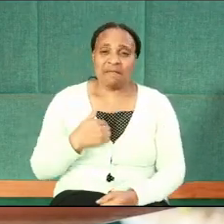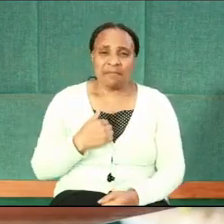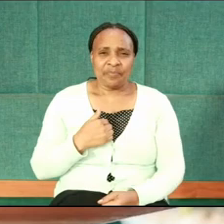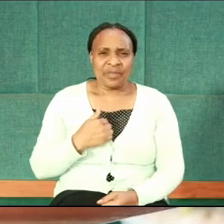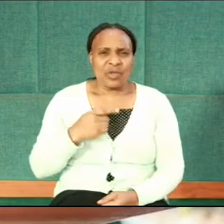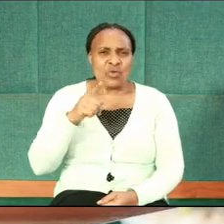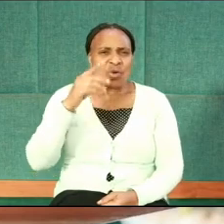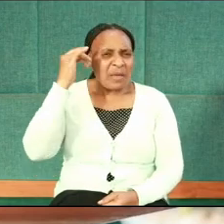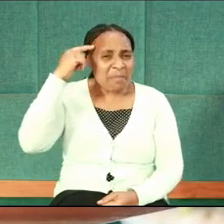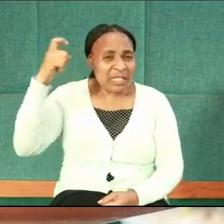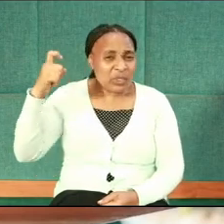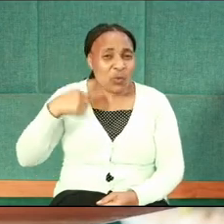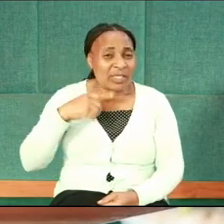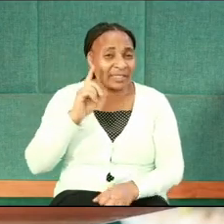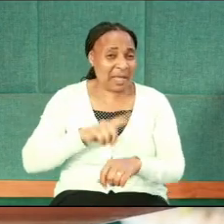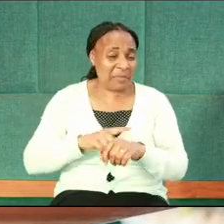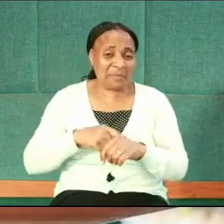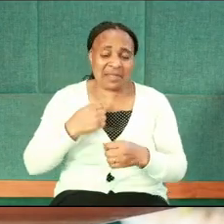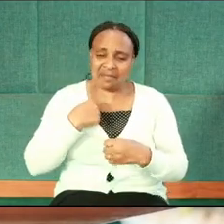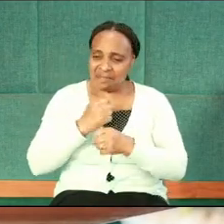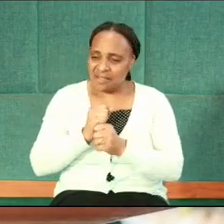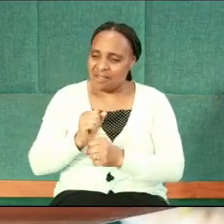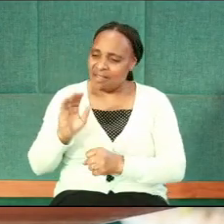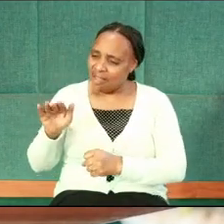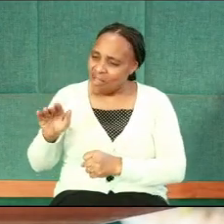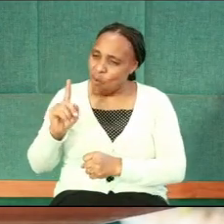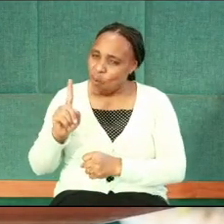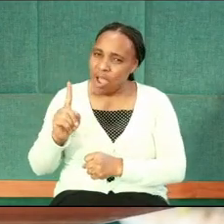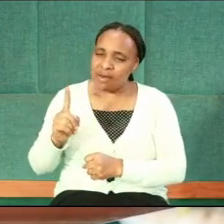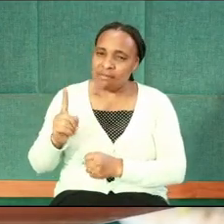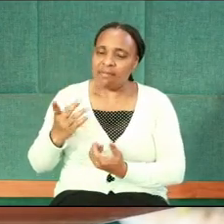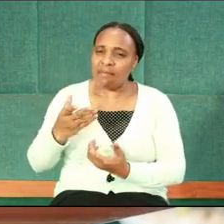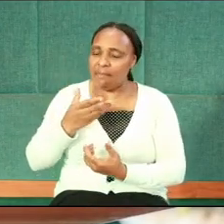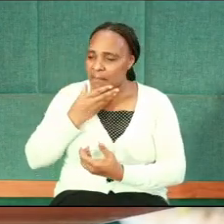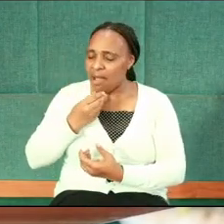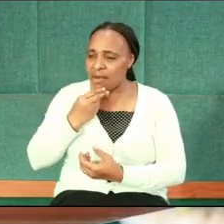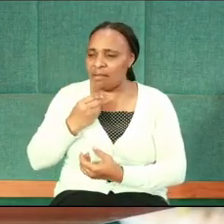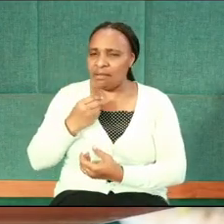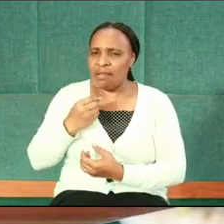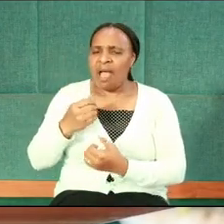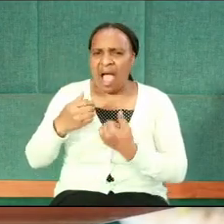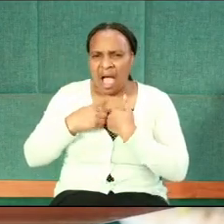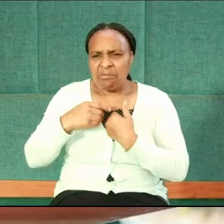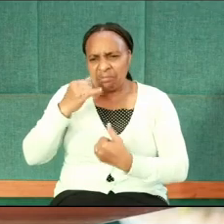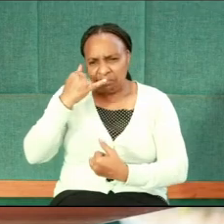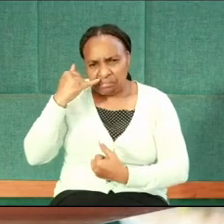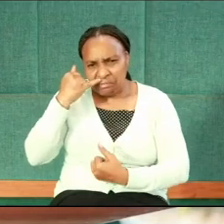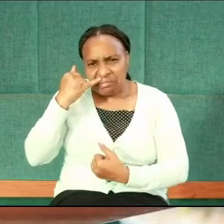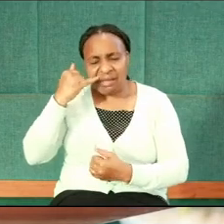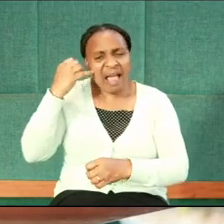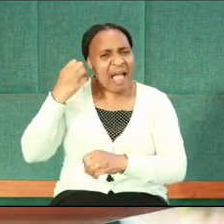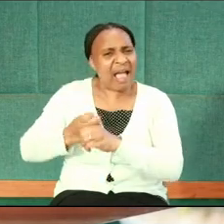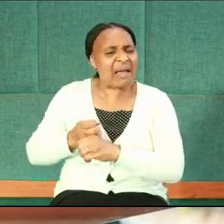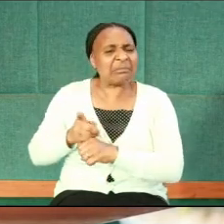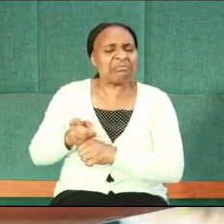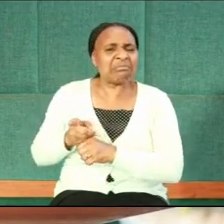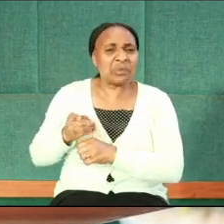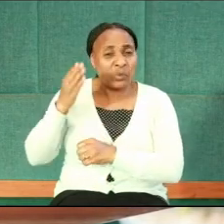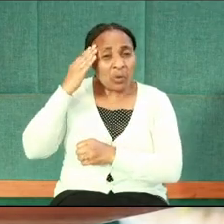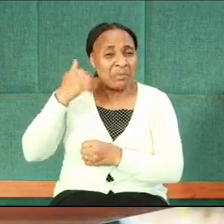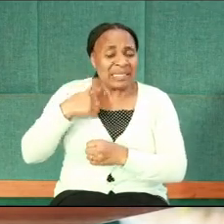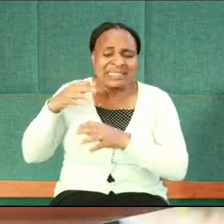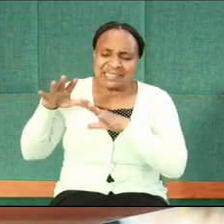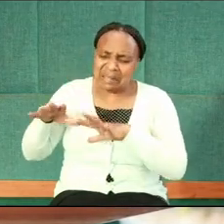was dealing with one guy, and he's really into substance abuse and very difficult, and he says, you know what, I have